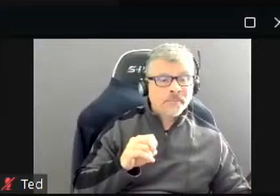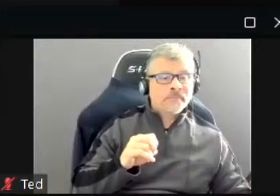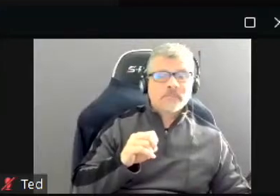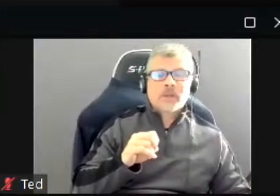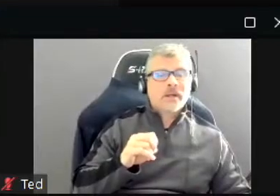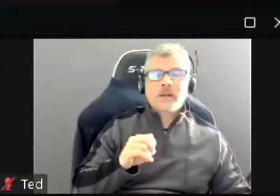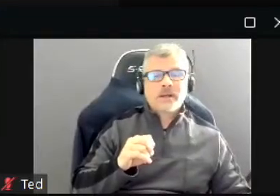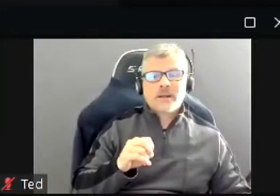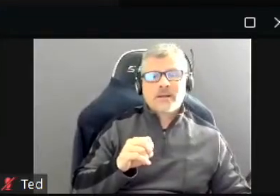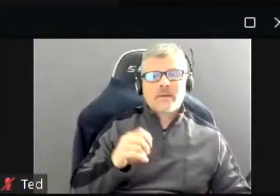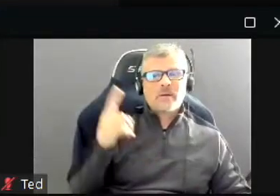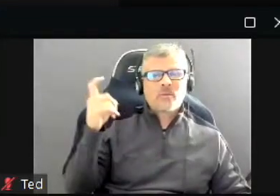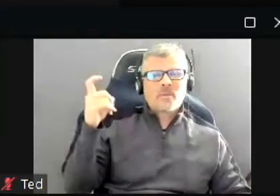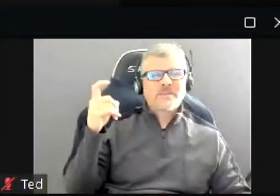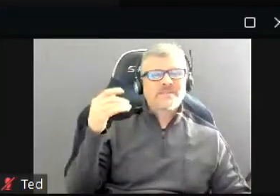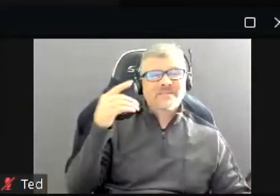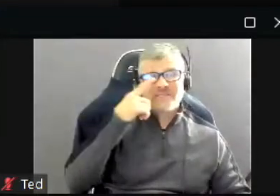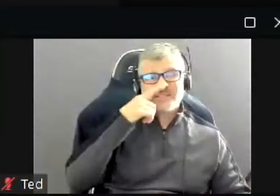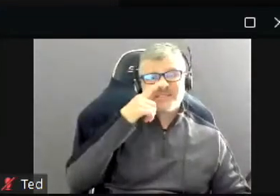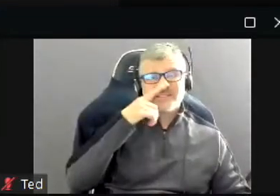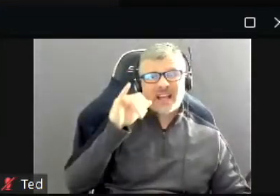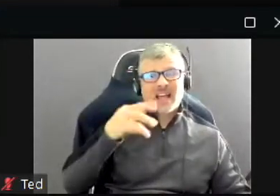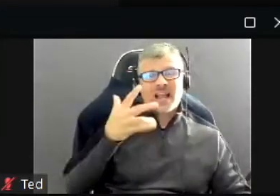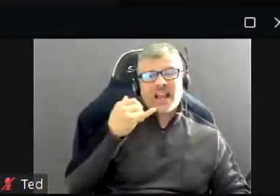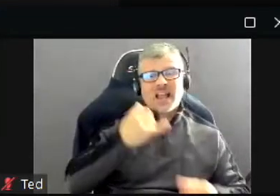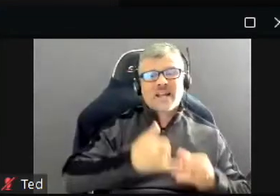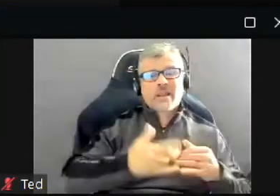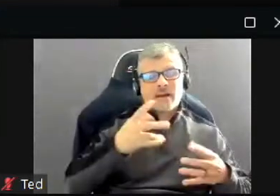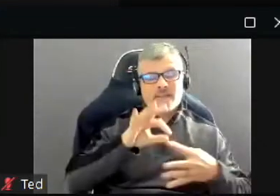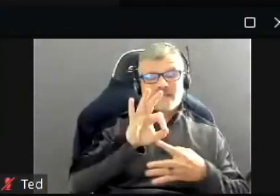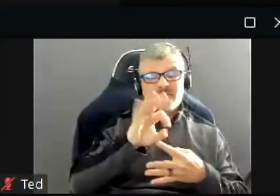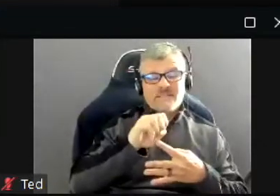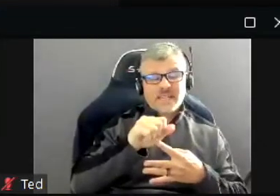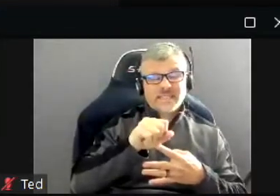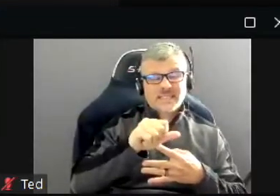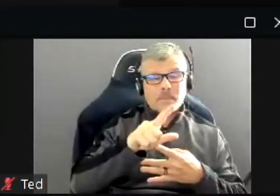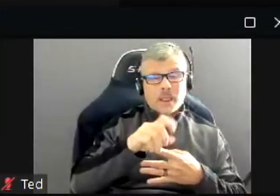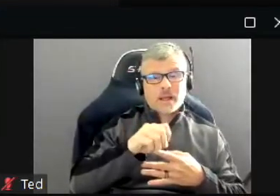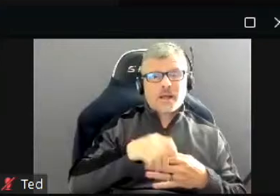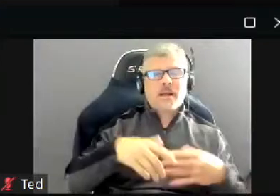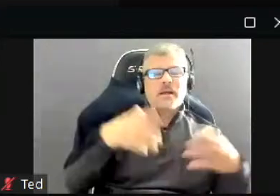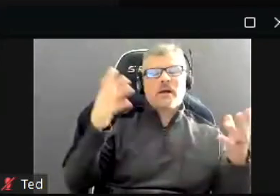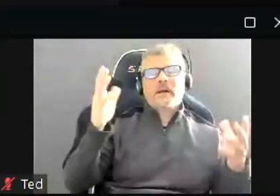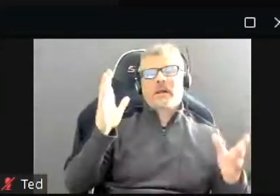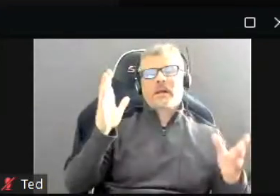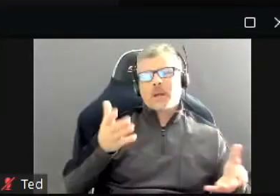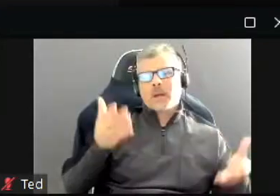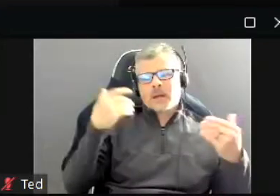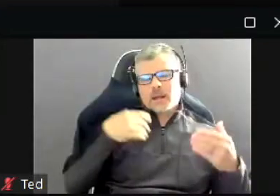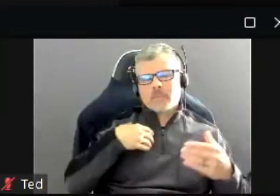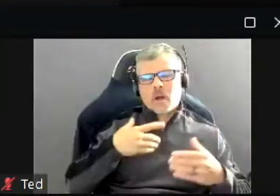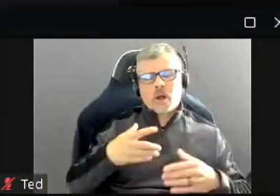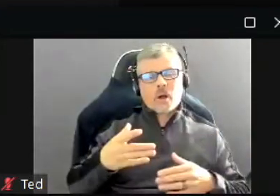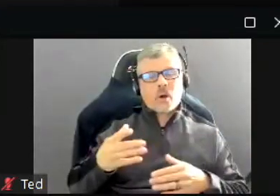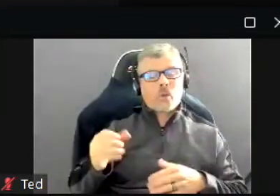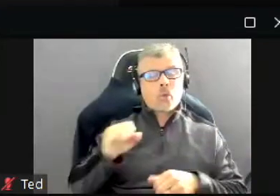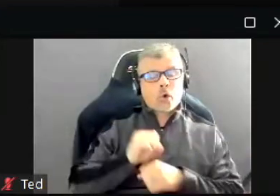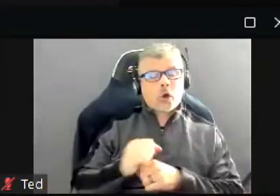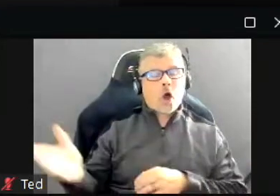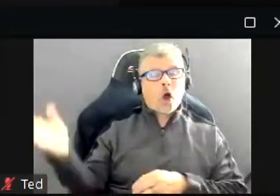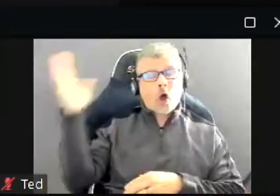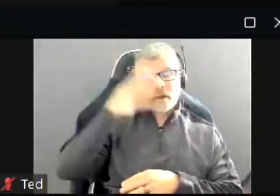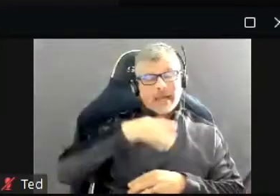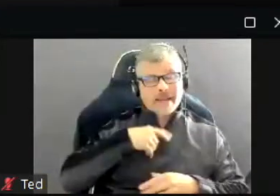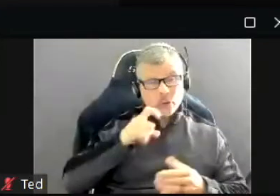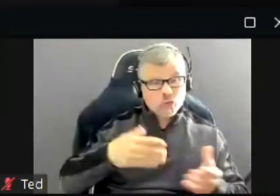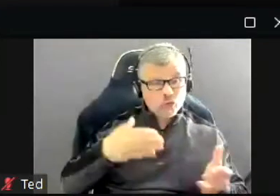come on. One more time, Ms. Perry, that last 3. Feasible, do not make statements. Look now, I had a long day at work. You want me to repeat something